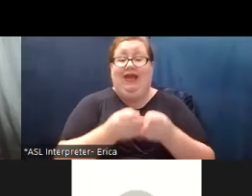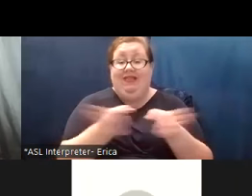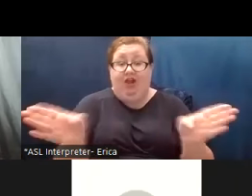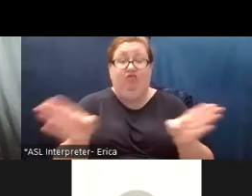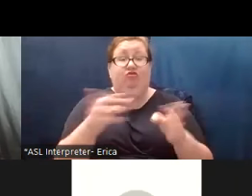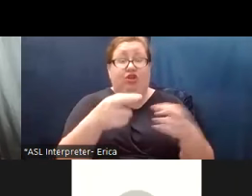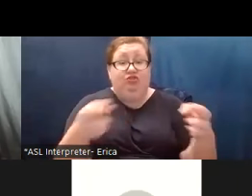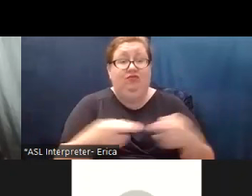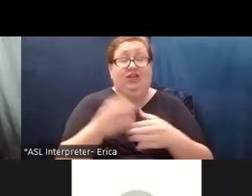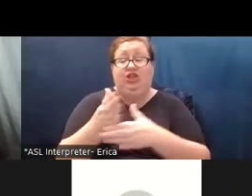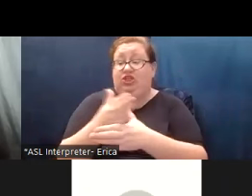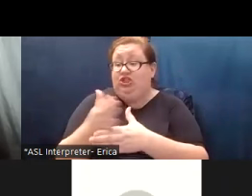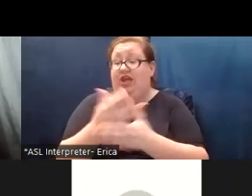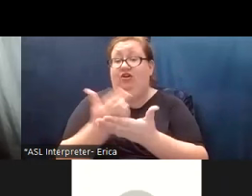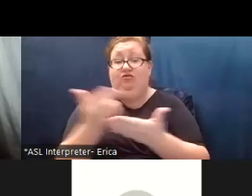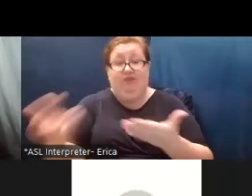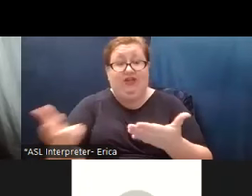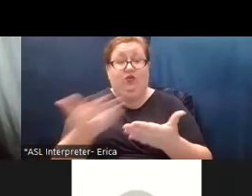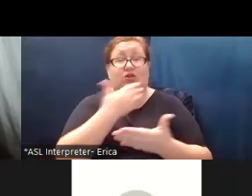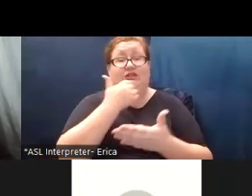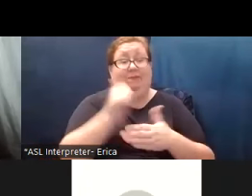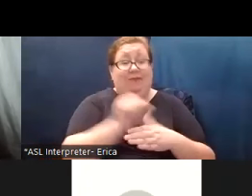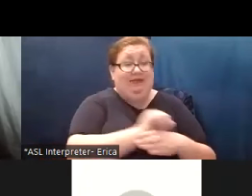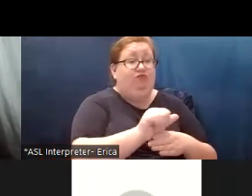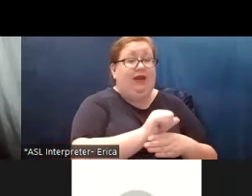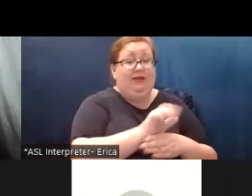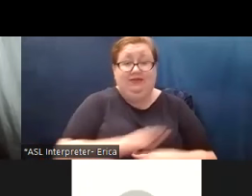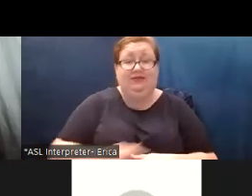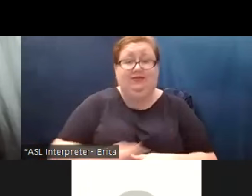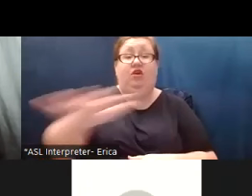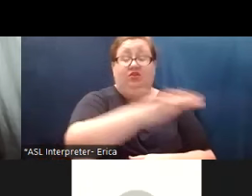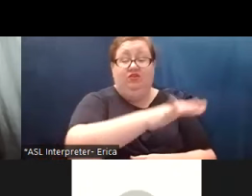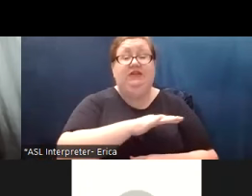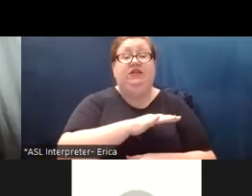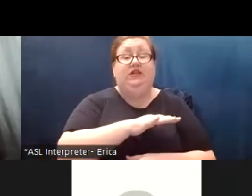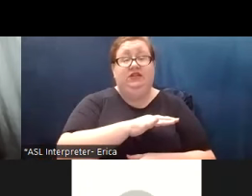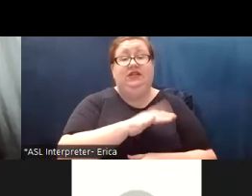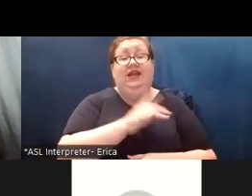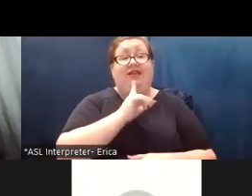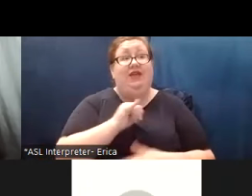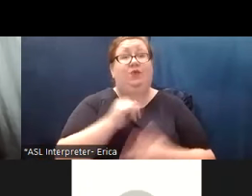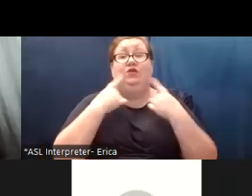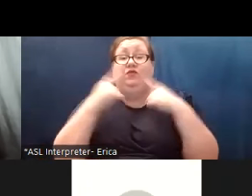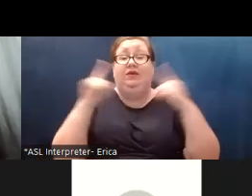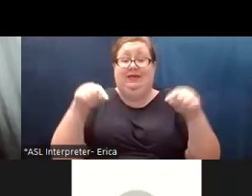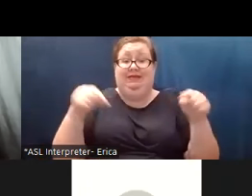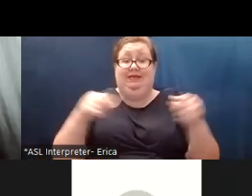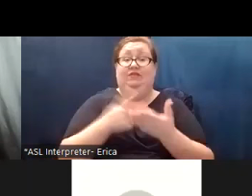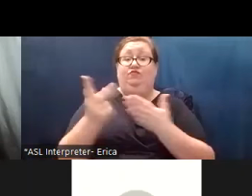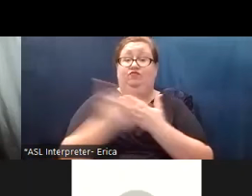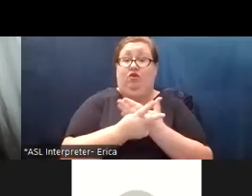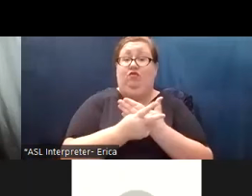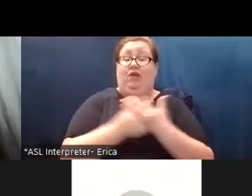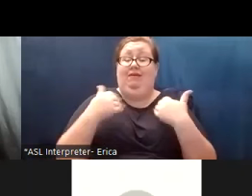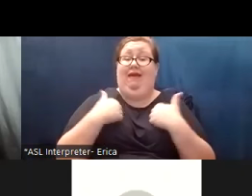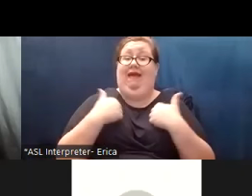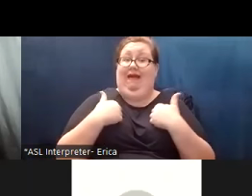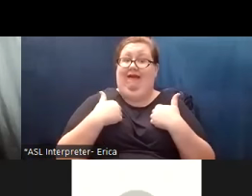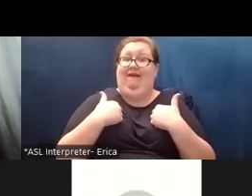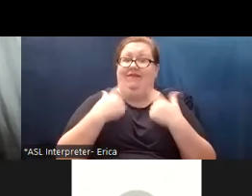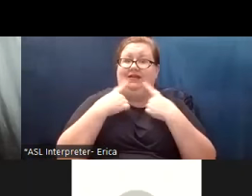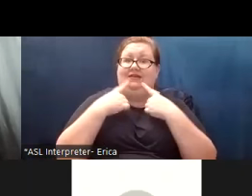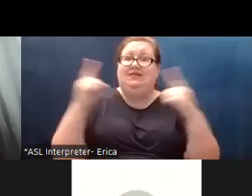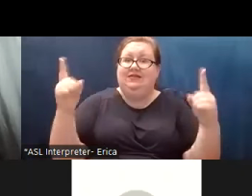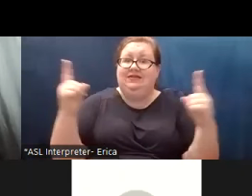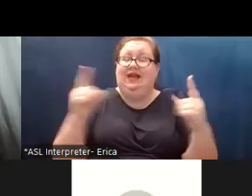sharing resources and best practices across the region. I think something that has really been successful through this program is, really having, successes and